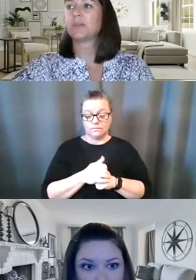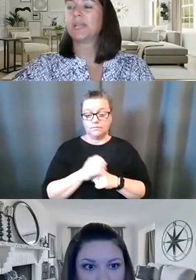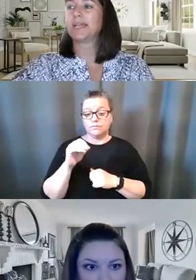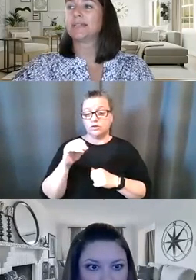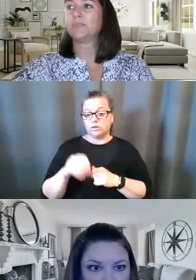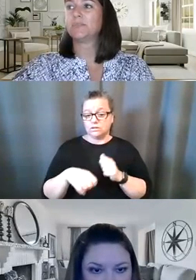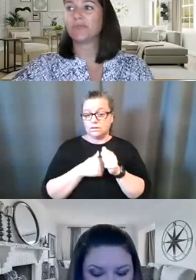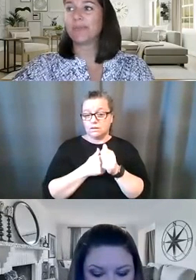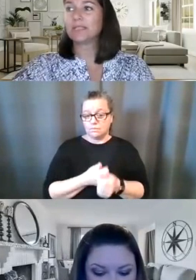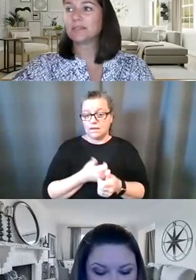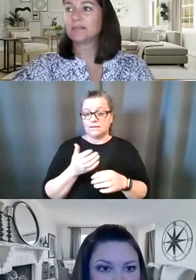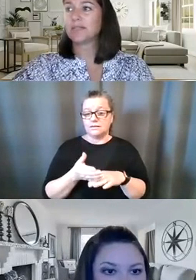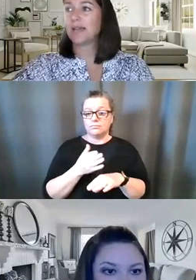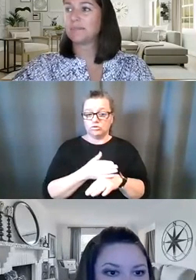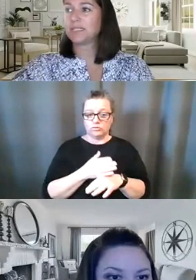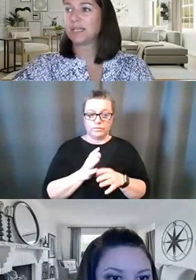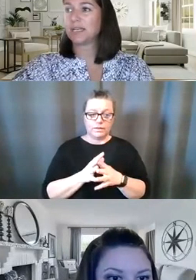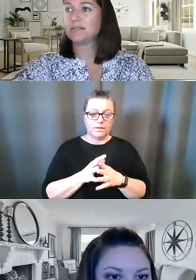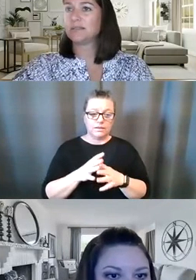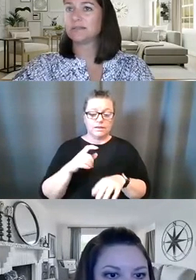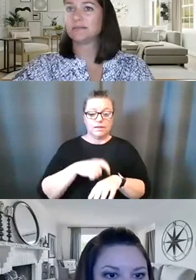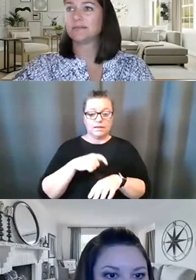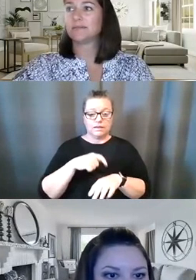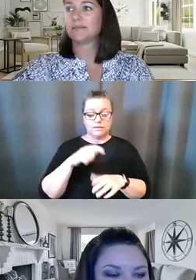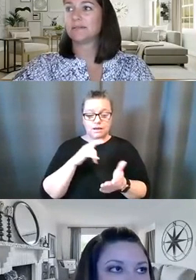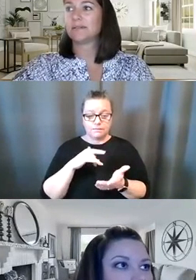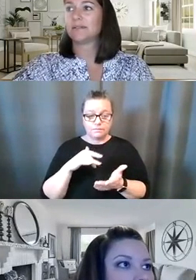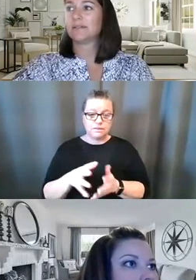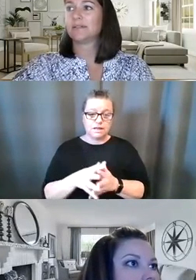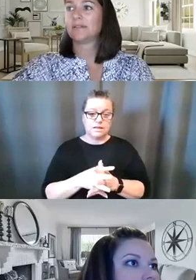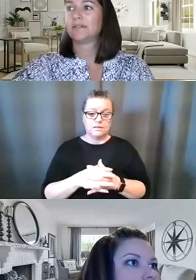percentage compliance improvement, time studies,